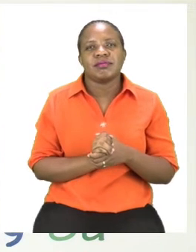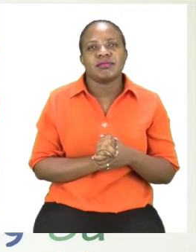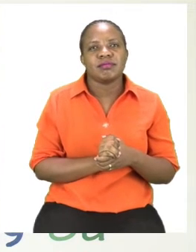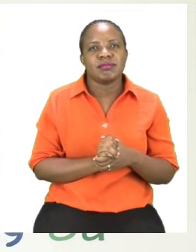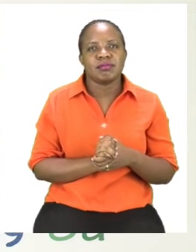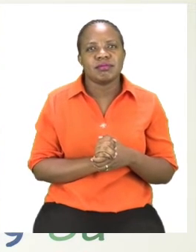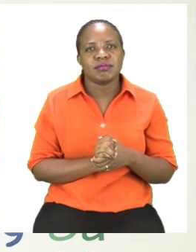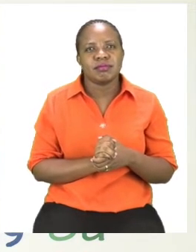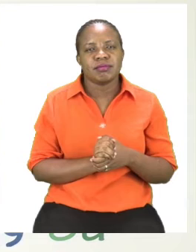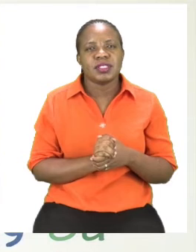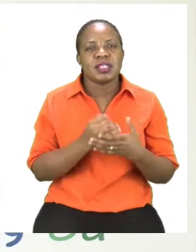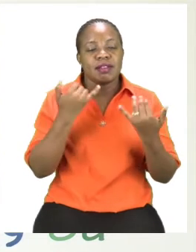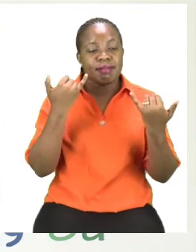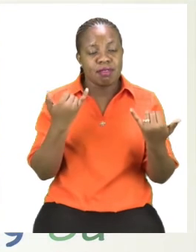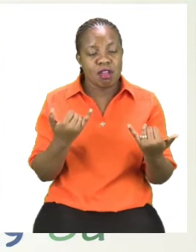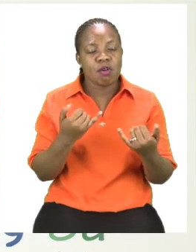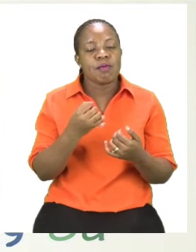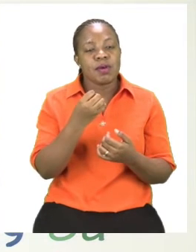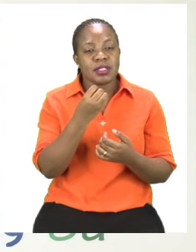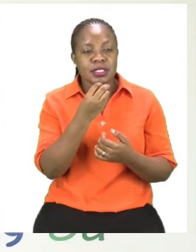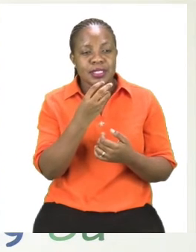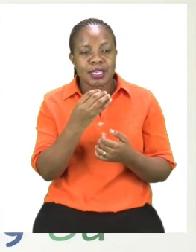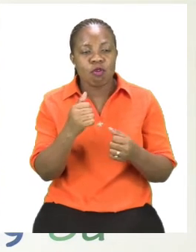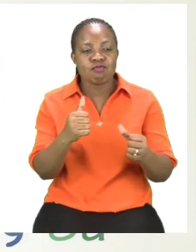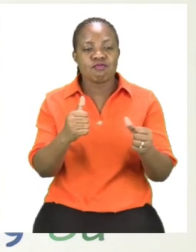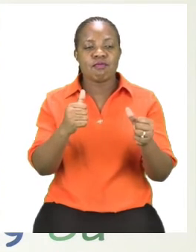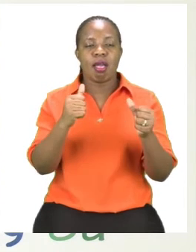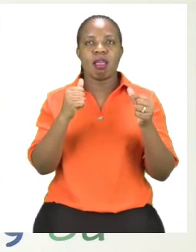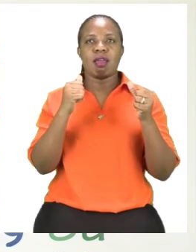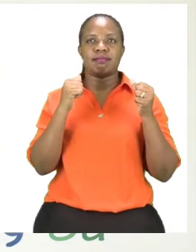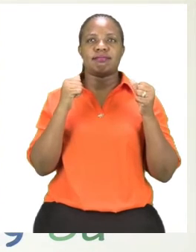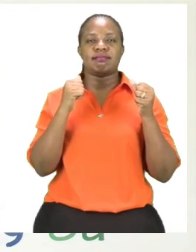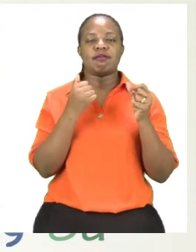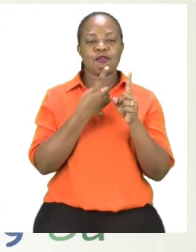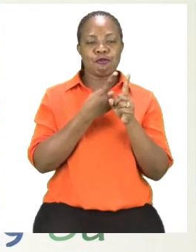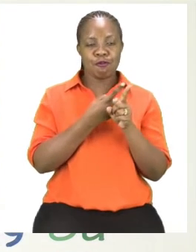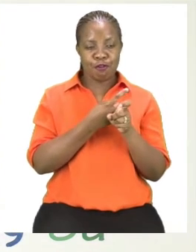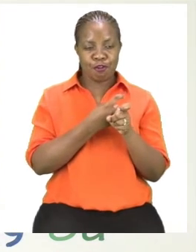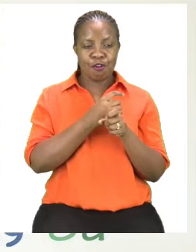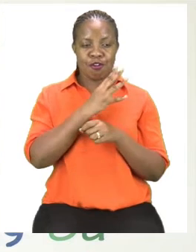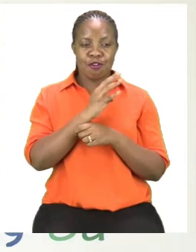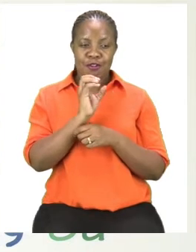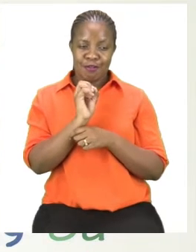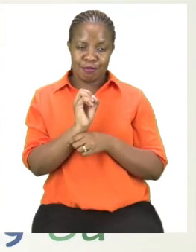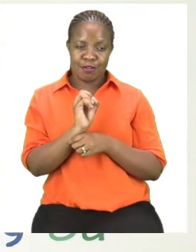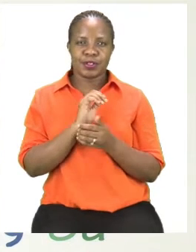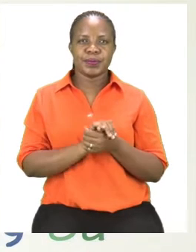we can count backwards from 40. And we need to count how